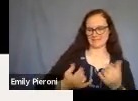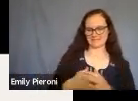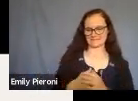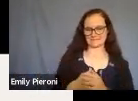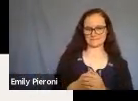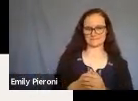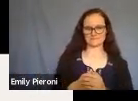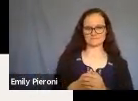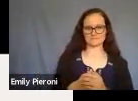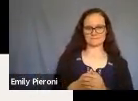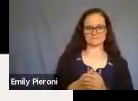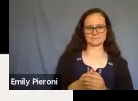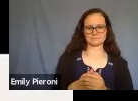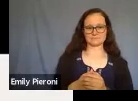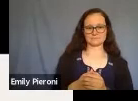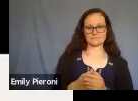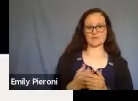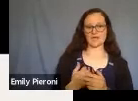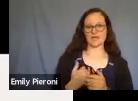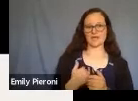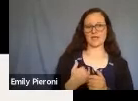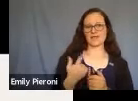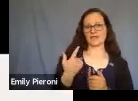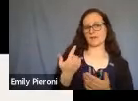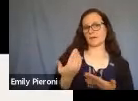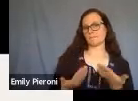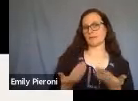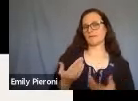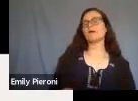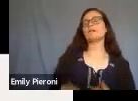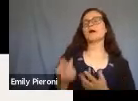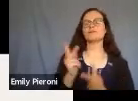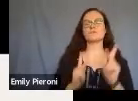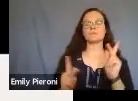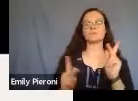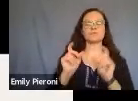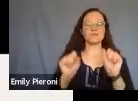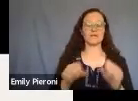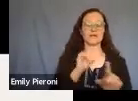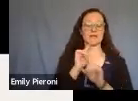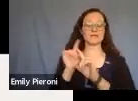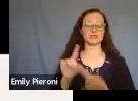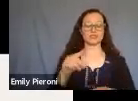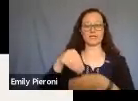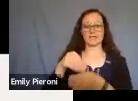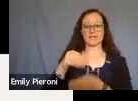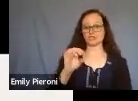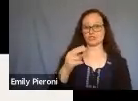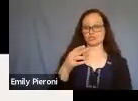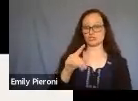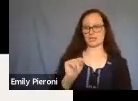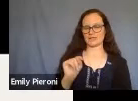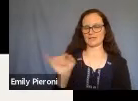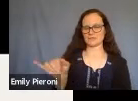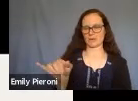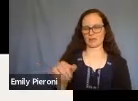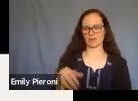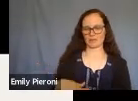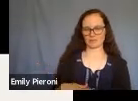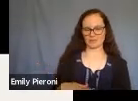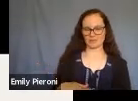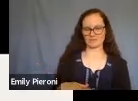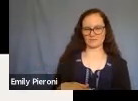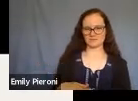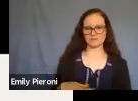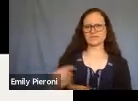think many of them could also answer if they want to do so in the chat box. But I wonder if you could talk a little bit more